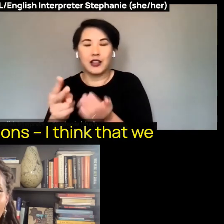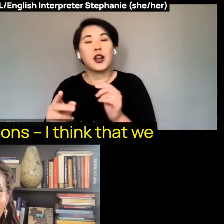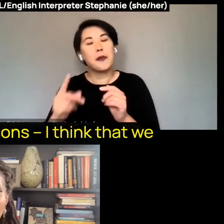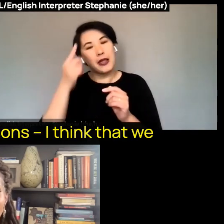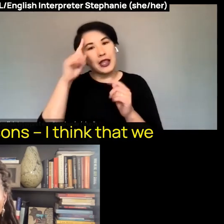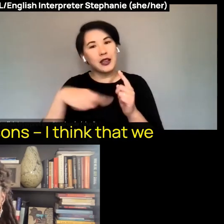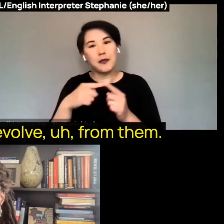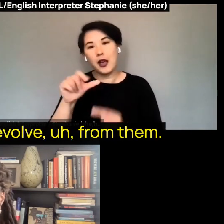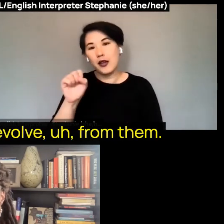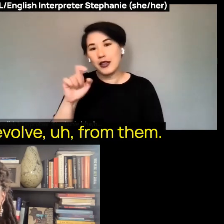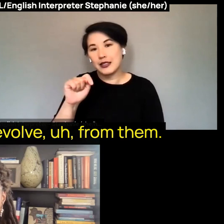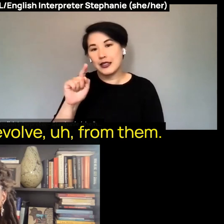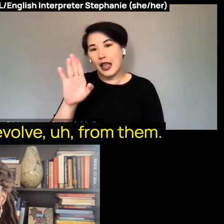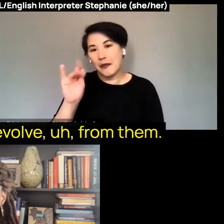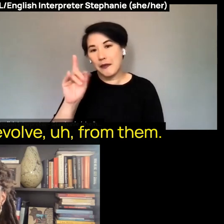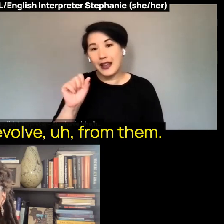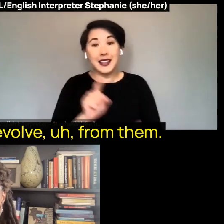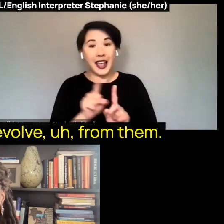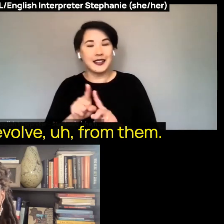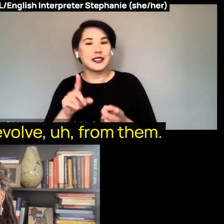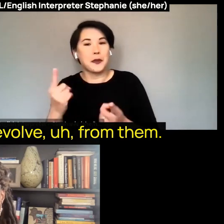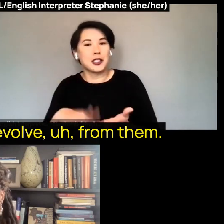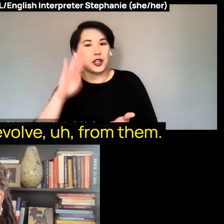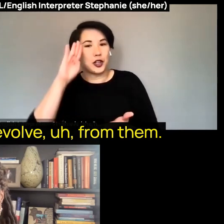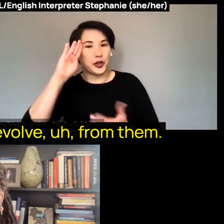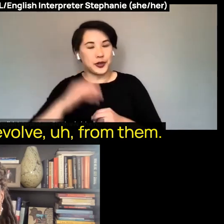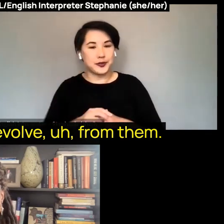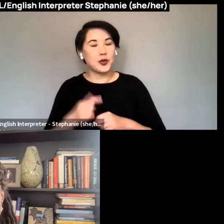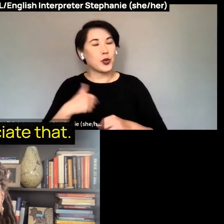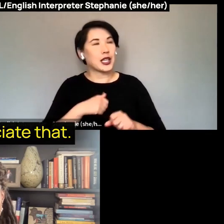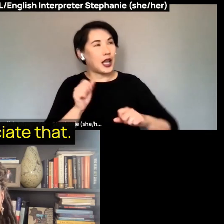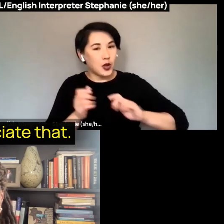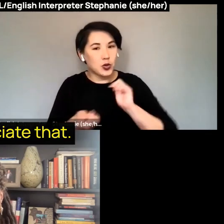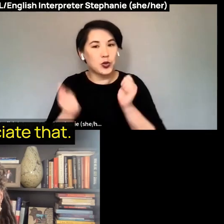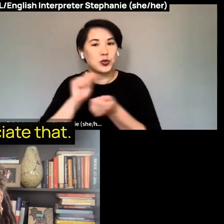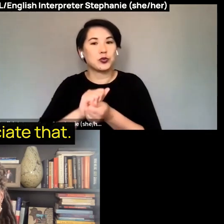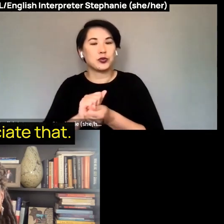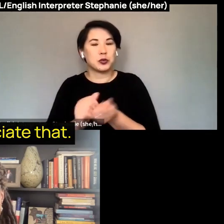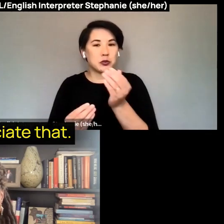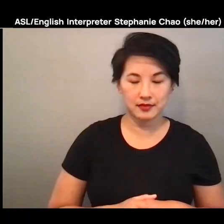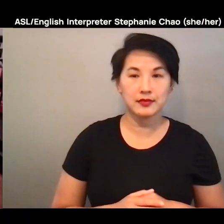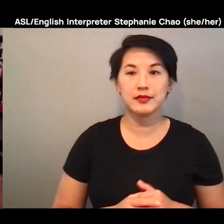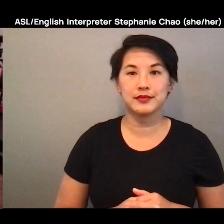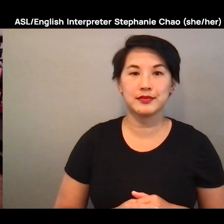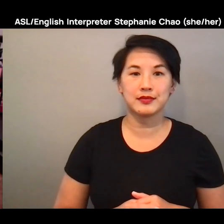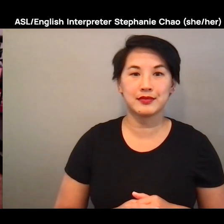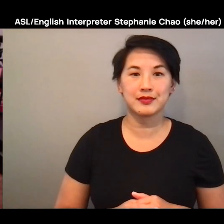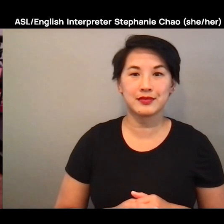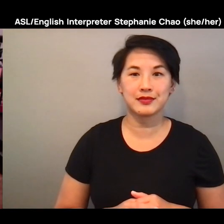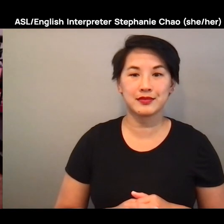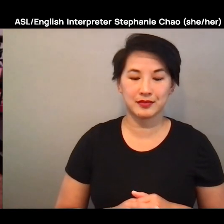lessons, I think that we can grow from them and evolve from them. I appreciate that.